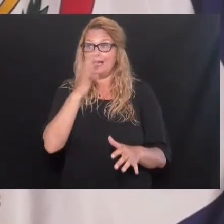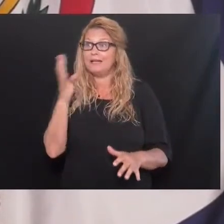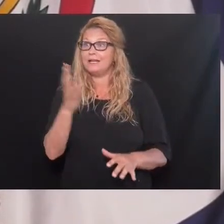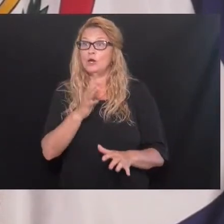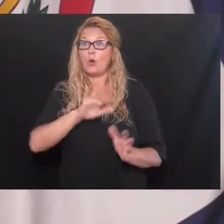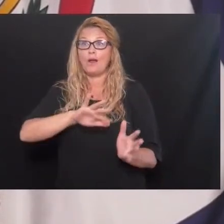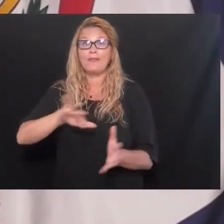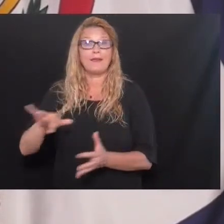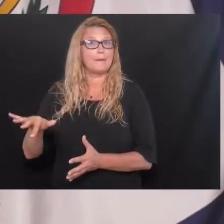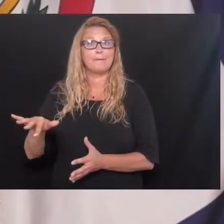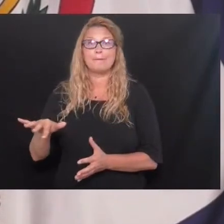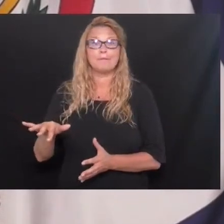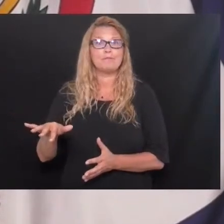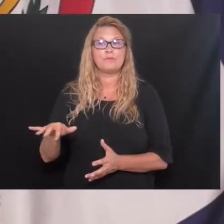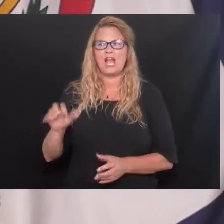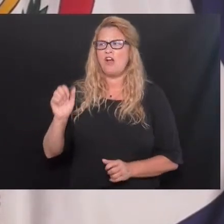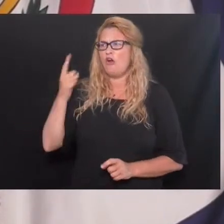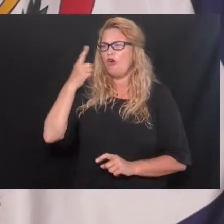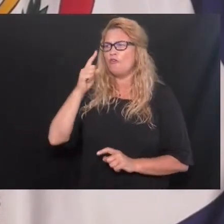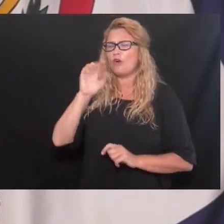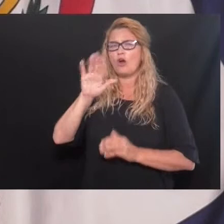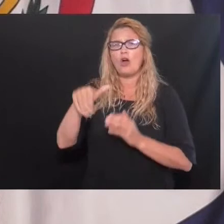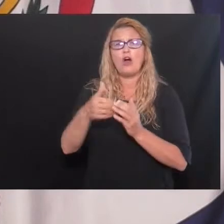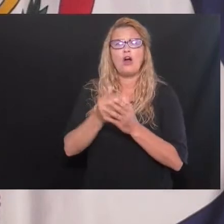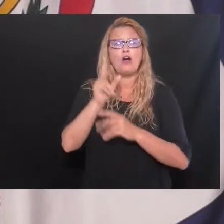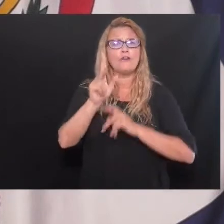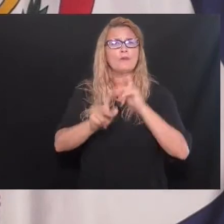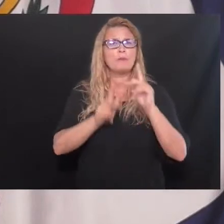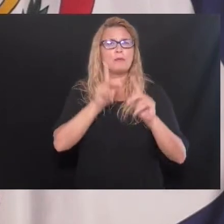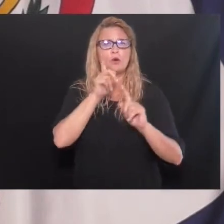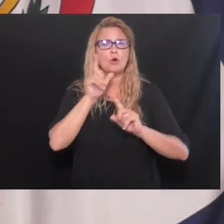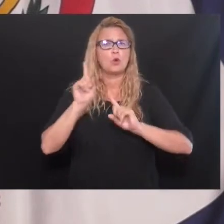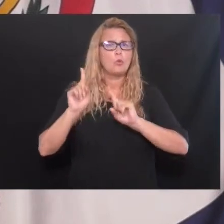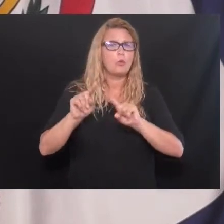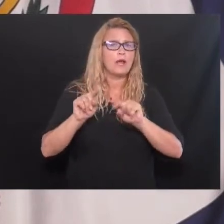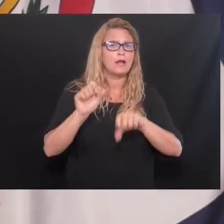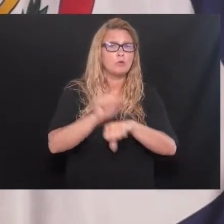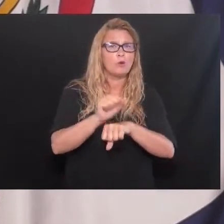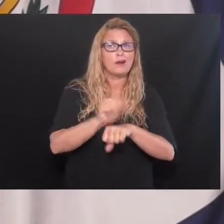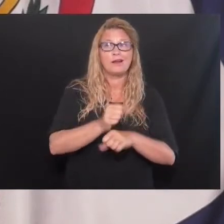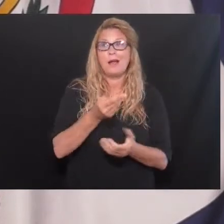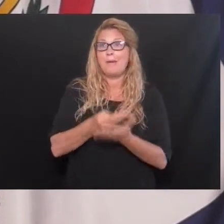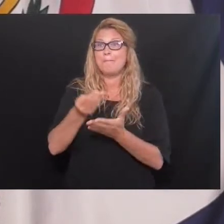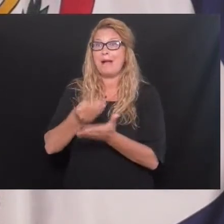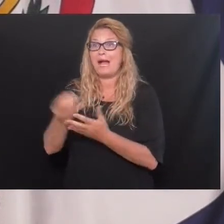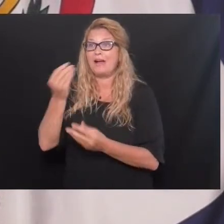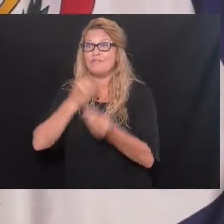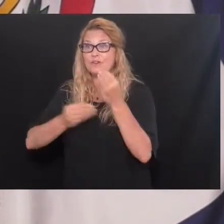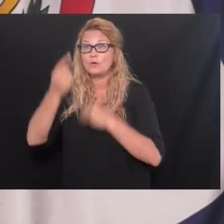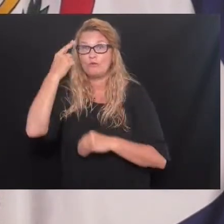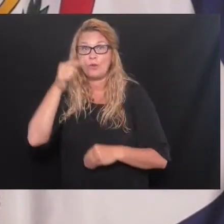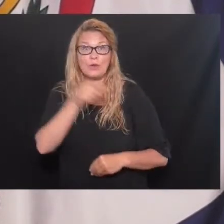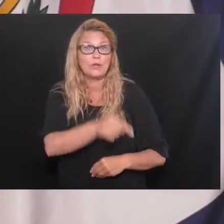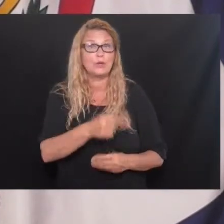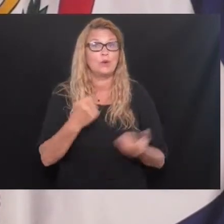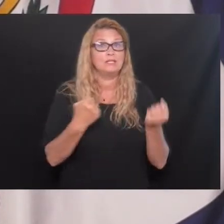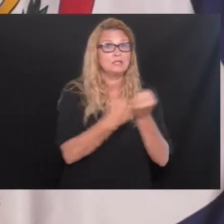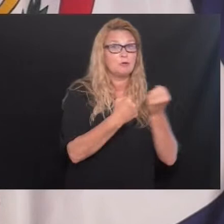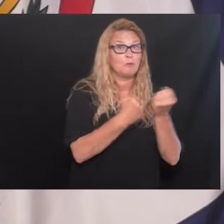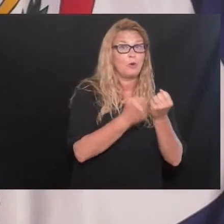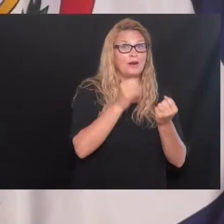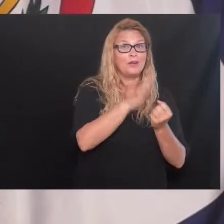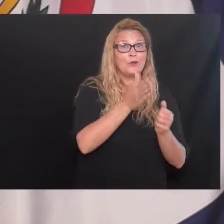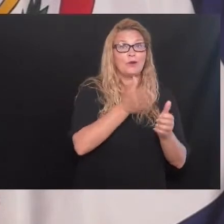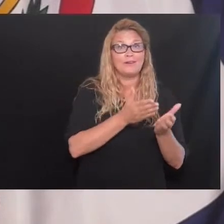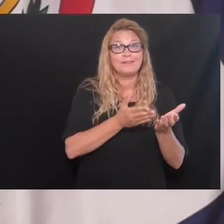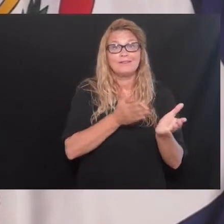the fire, all those that came to the grocery stores and got you groceries every day, all those people